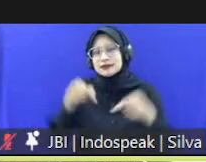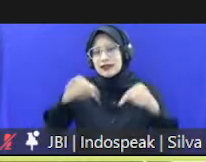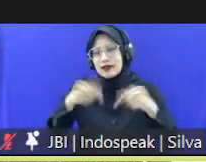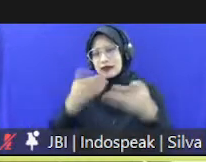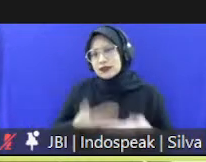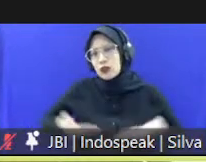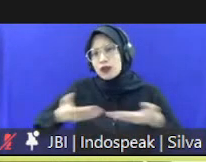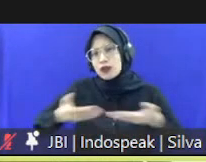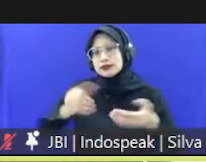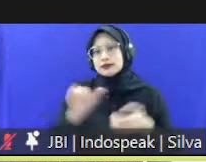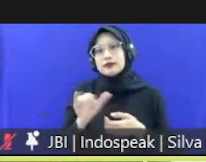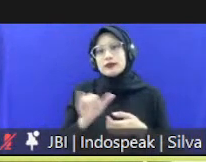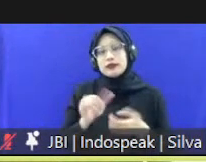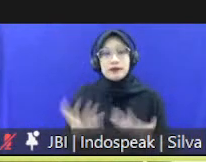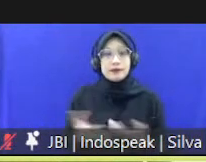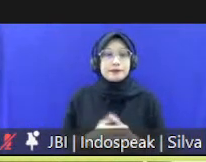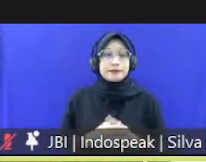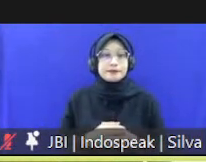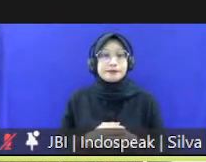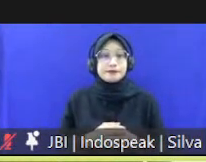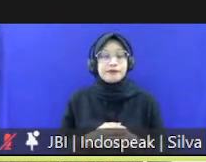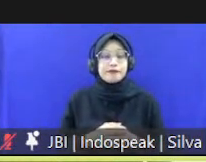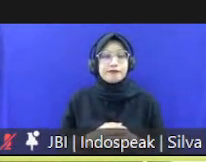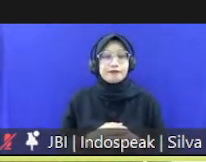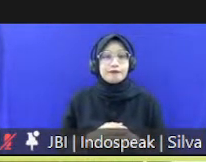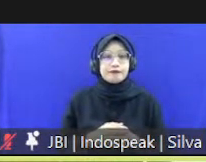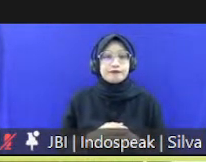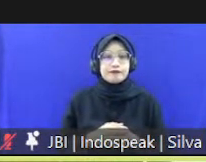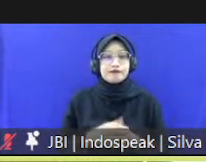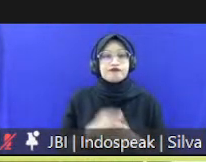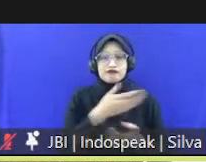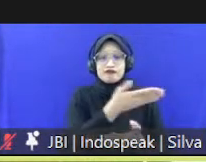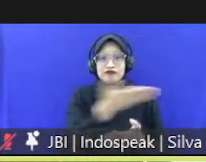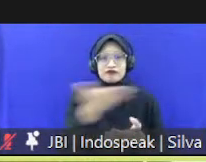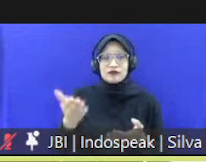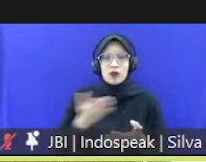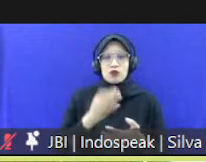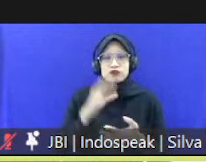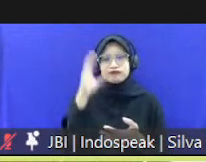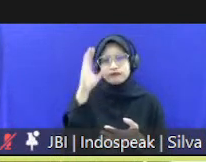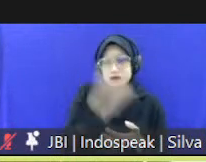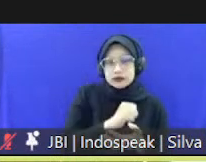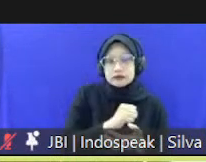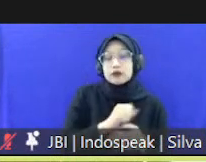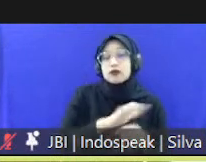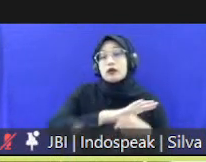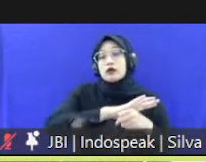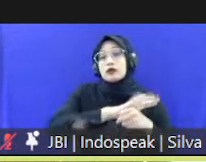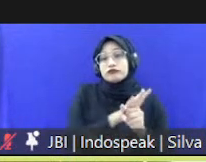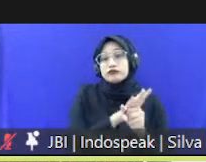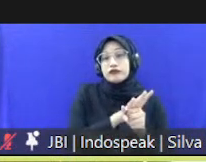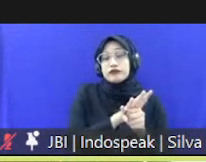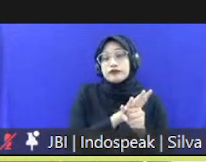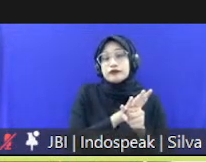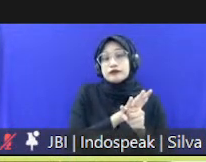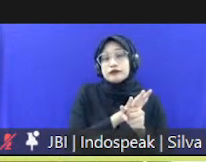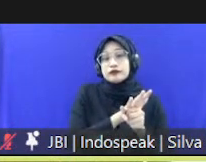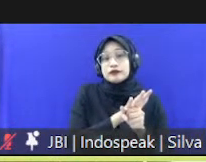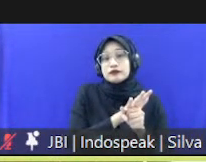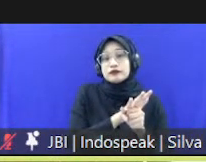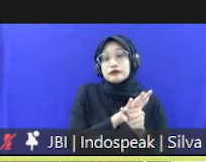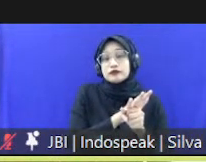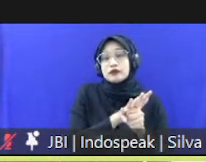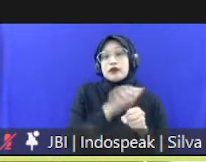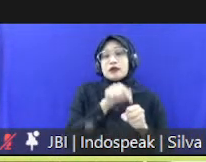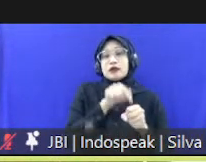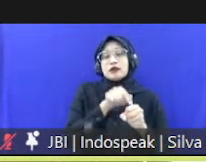collaborators. So as you are already aware that the COVID-19 interactions actually affected